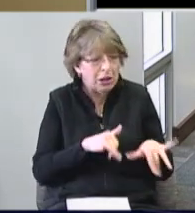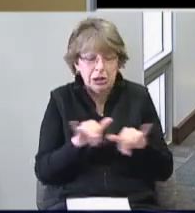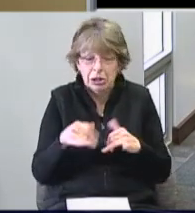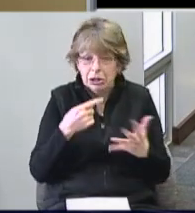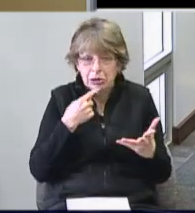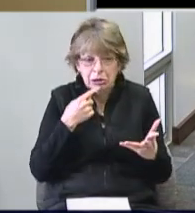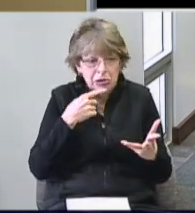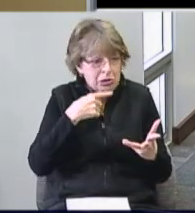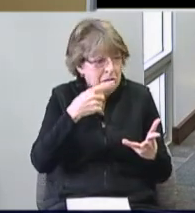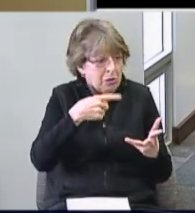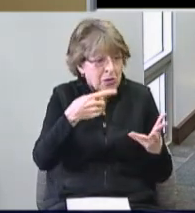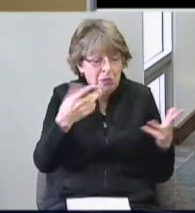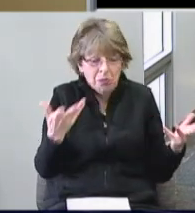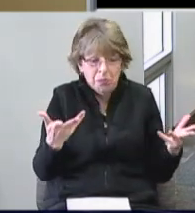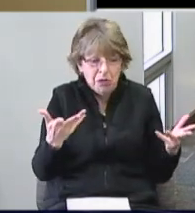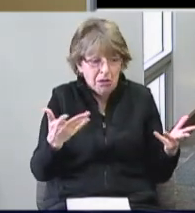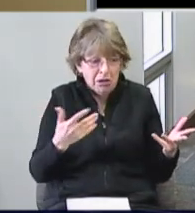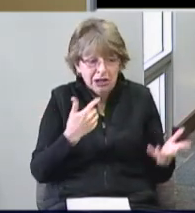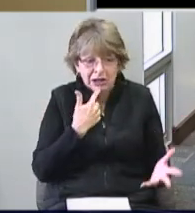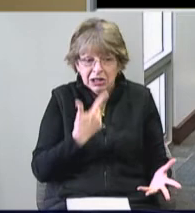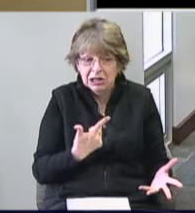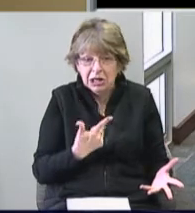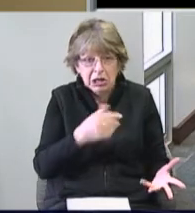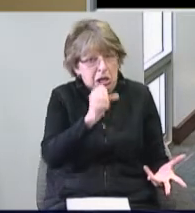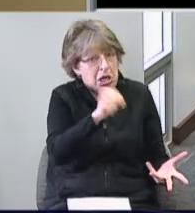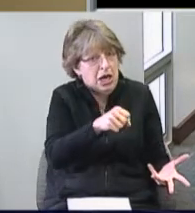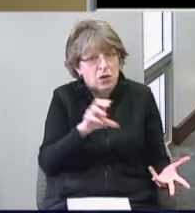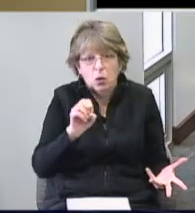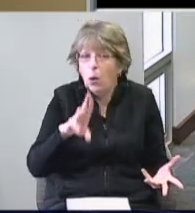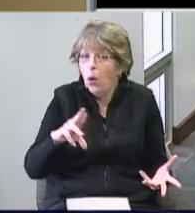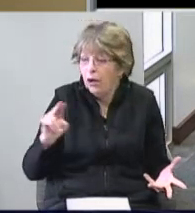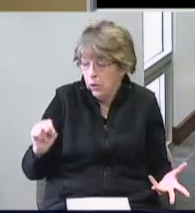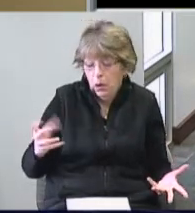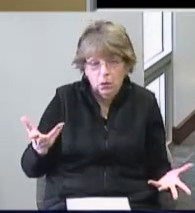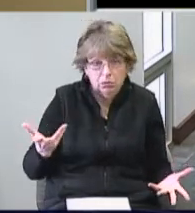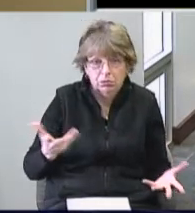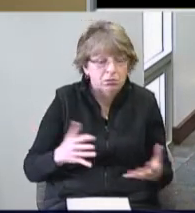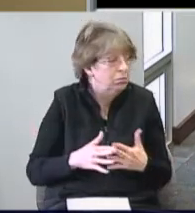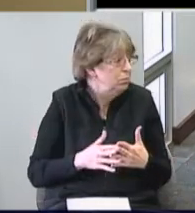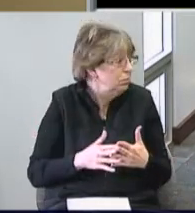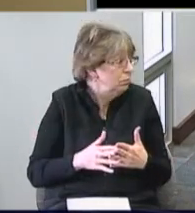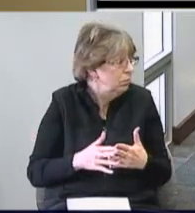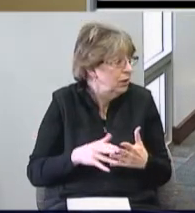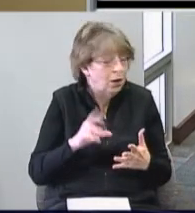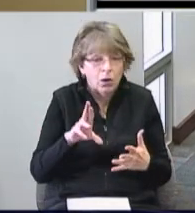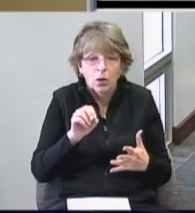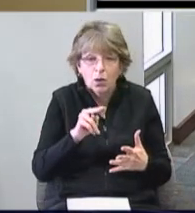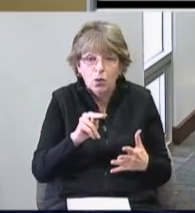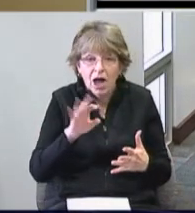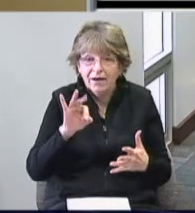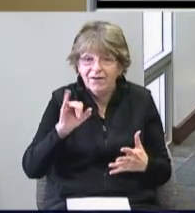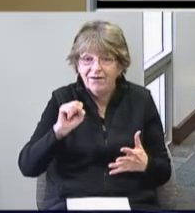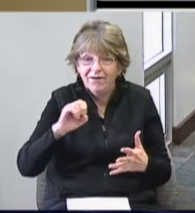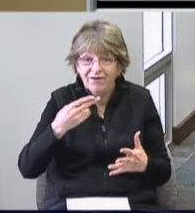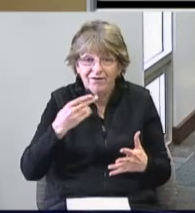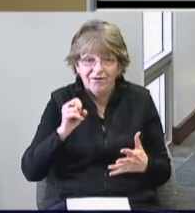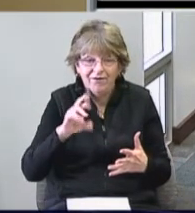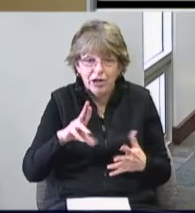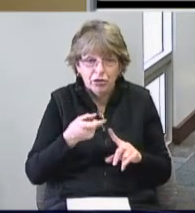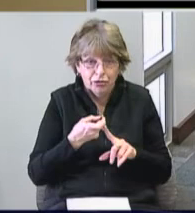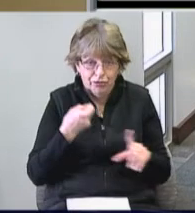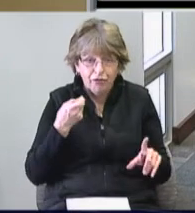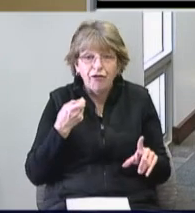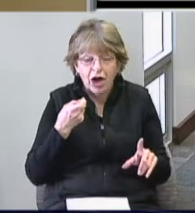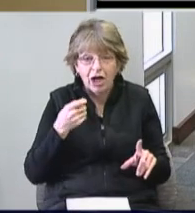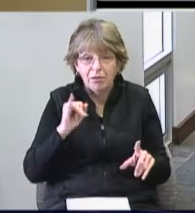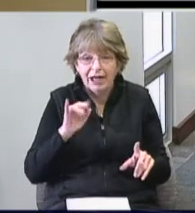the hearing or spoke in favor or in opposition to it. And I believe Ron Fisher from Interfaith